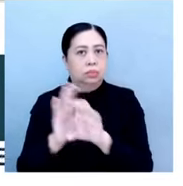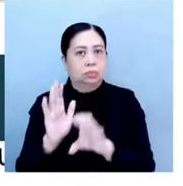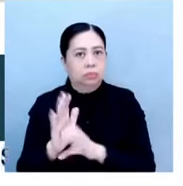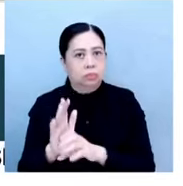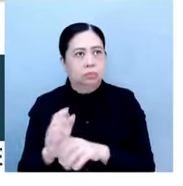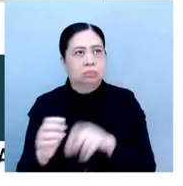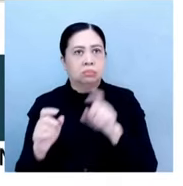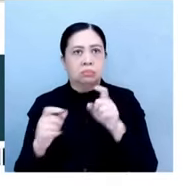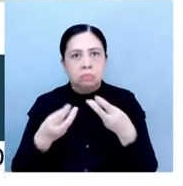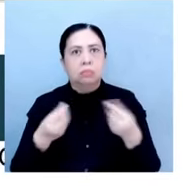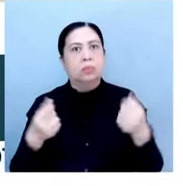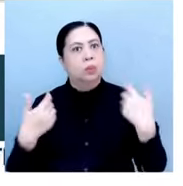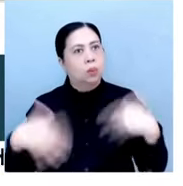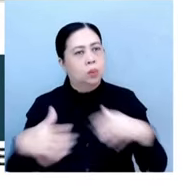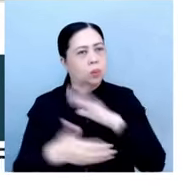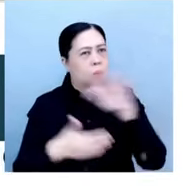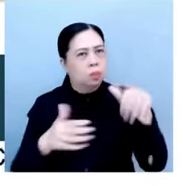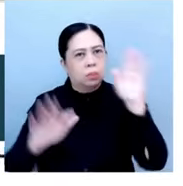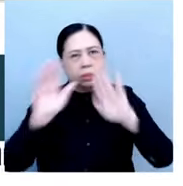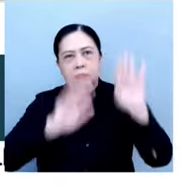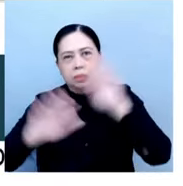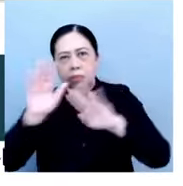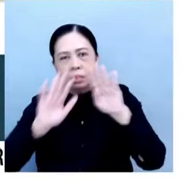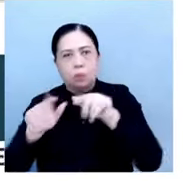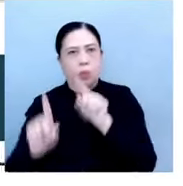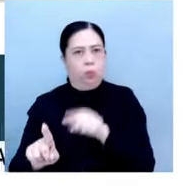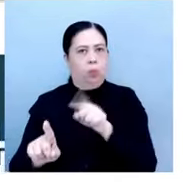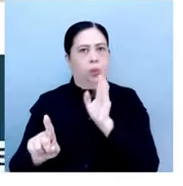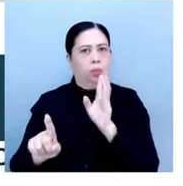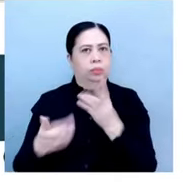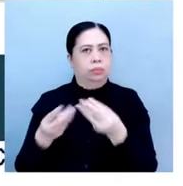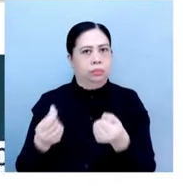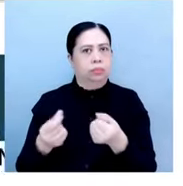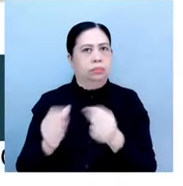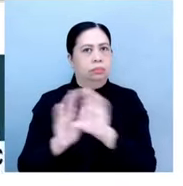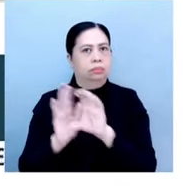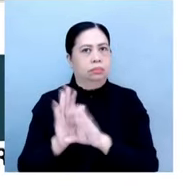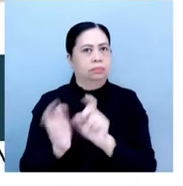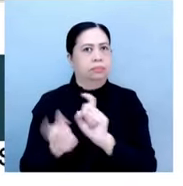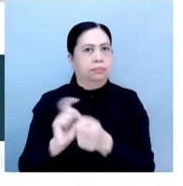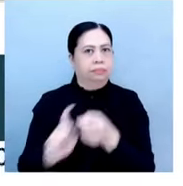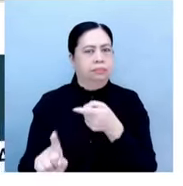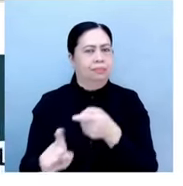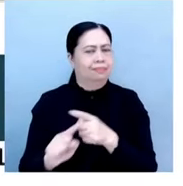sa lahat na major problems ng bansa.